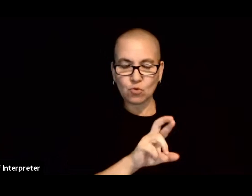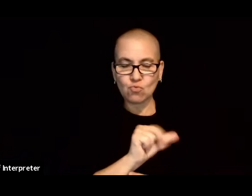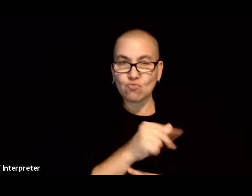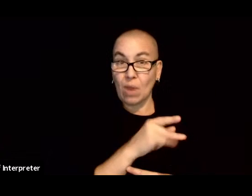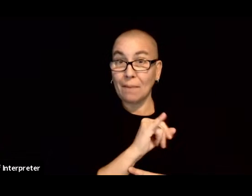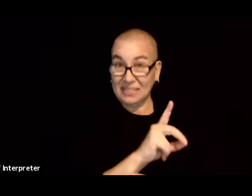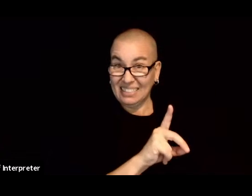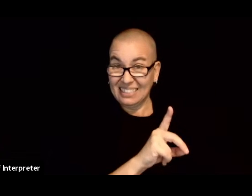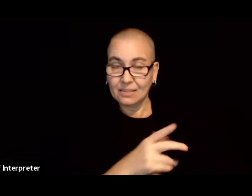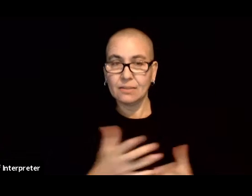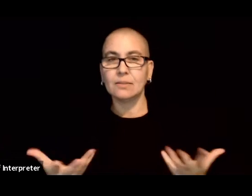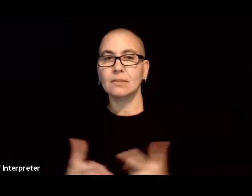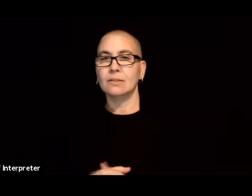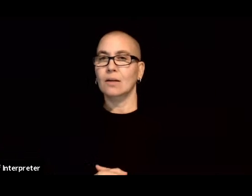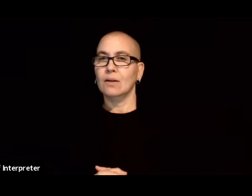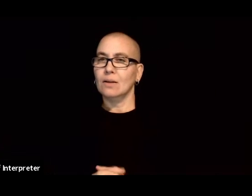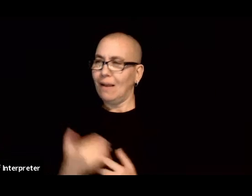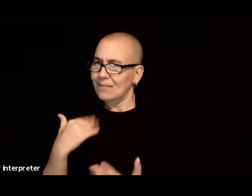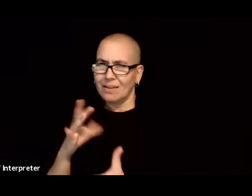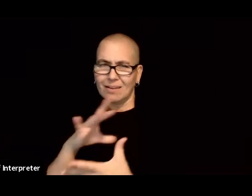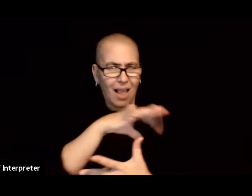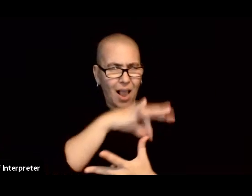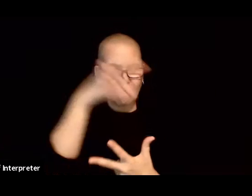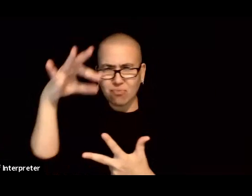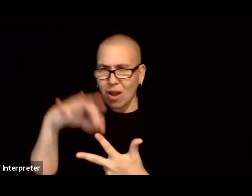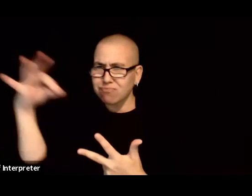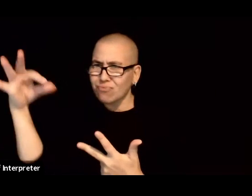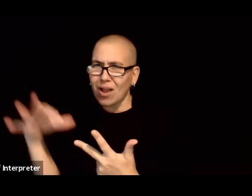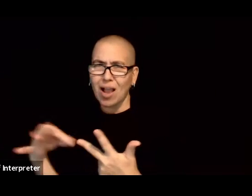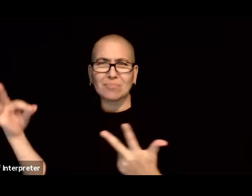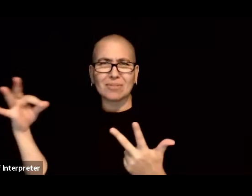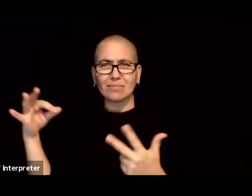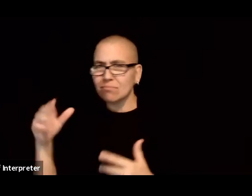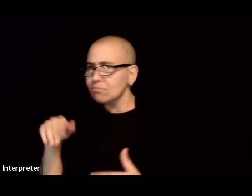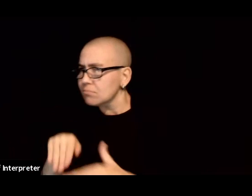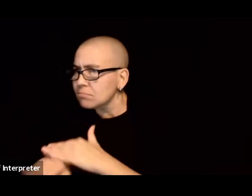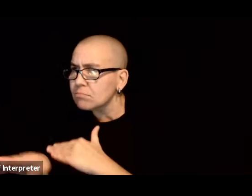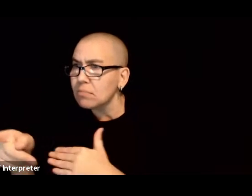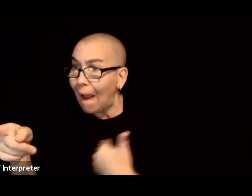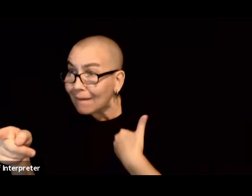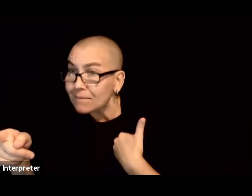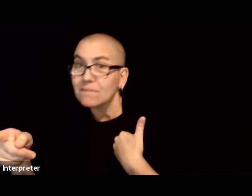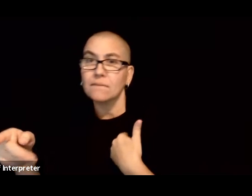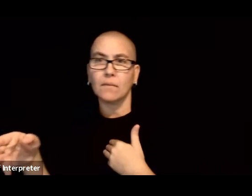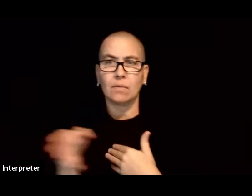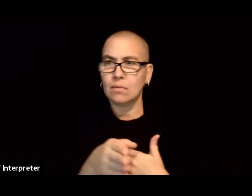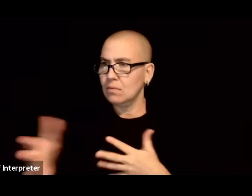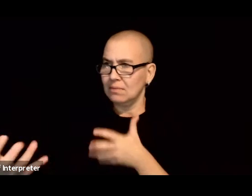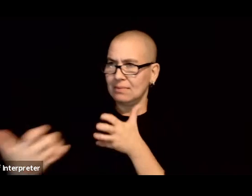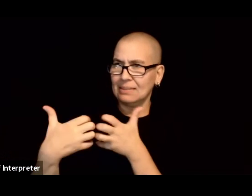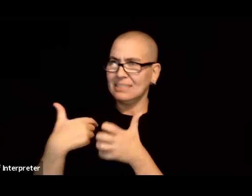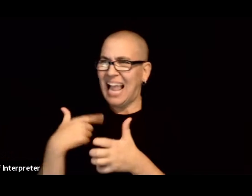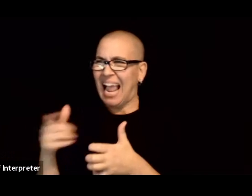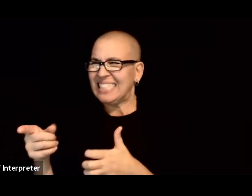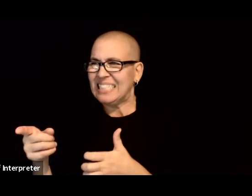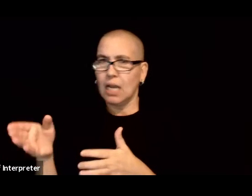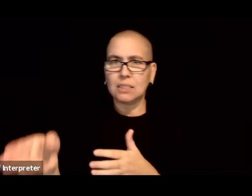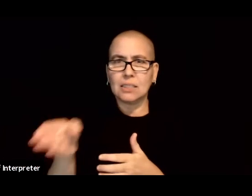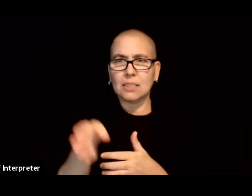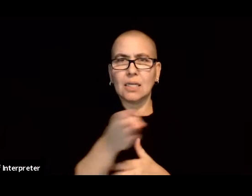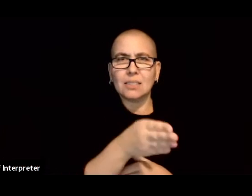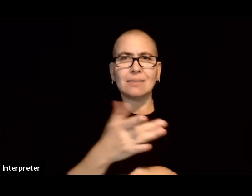of tests for the right purposes, and making that widely available with faster turnaround time, all of that is for the good if it helps